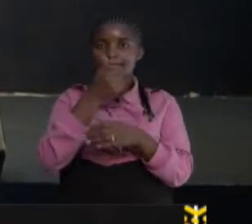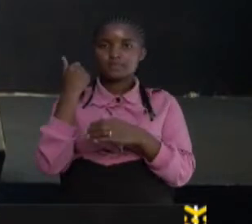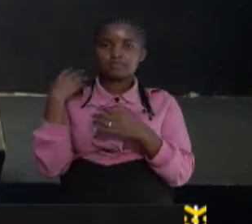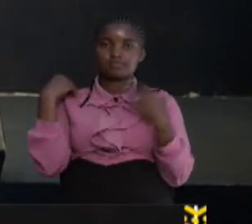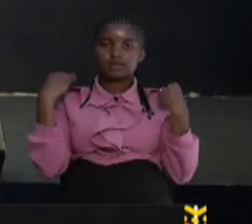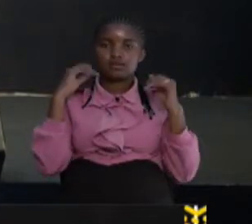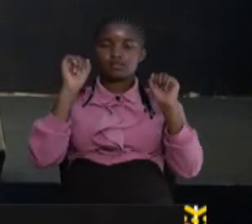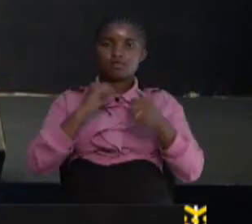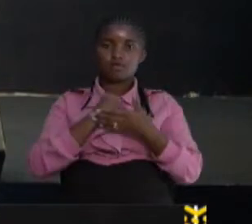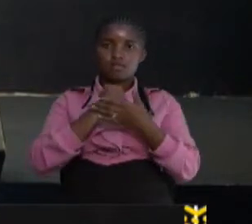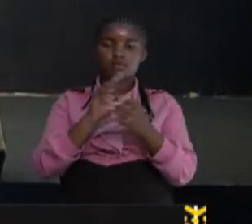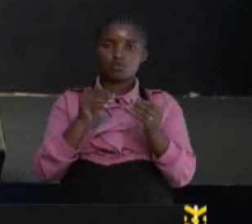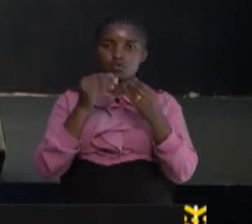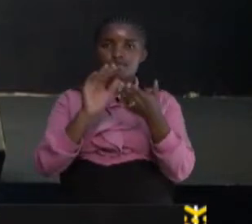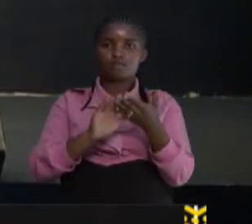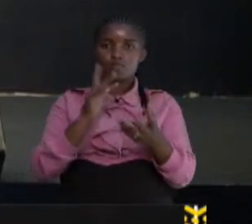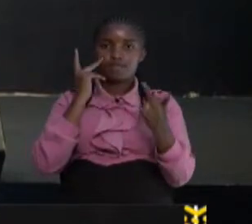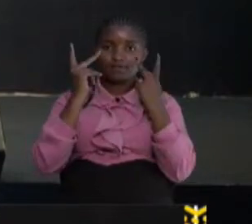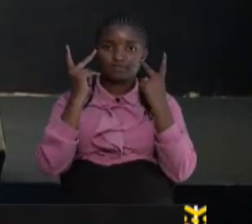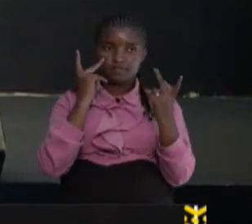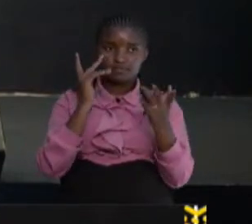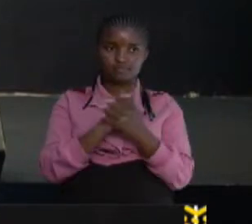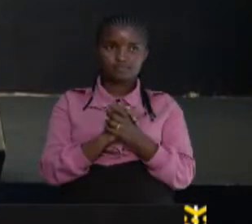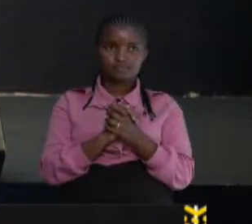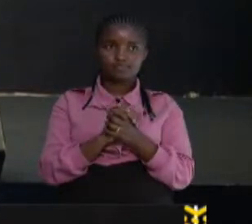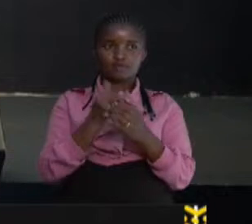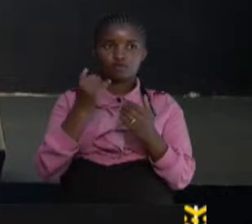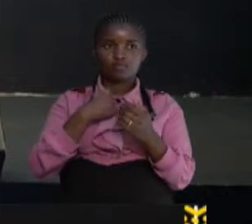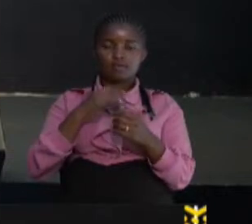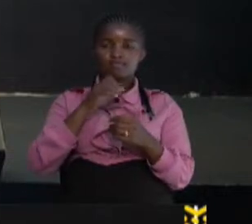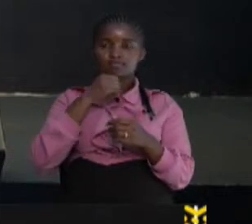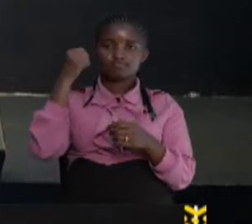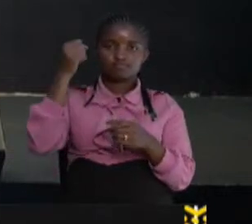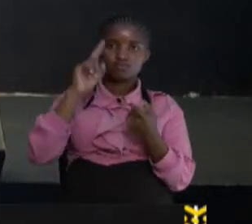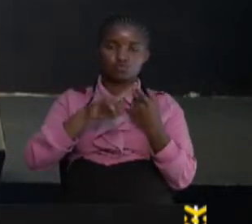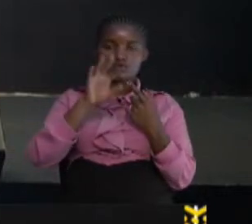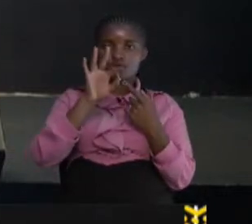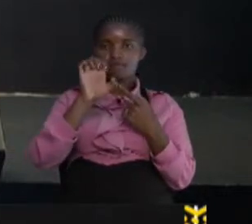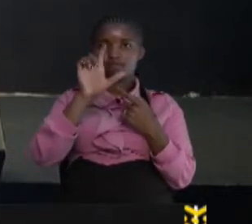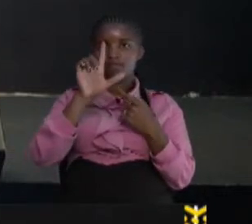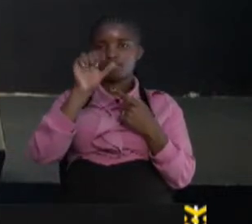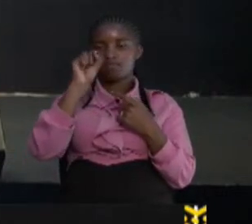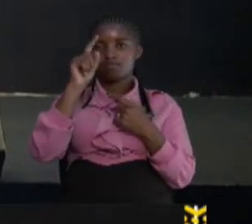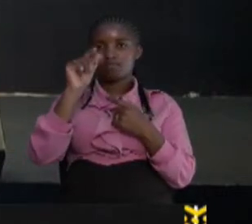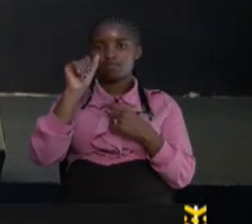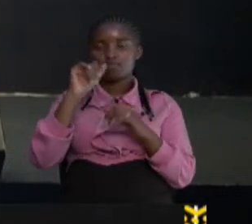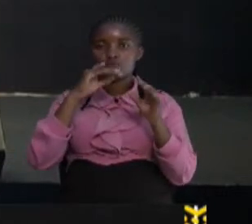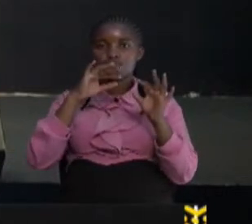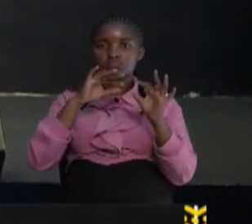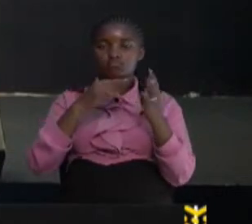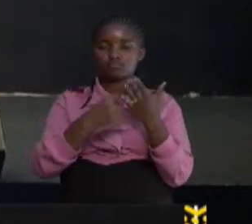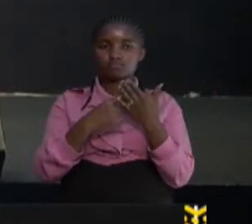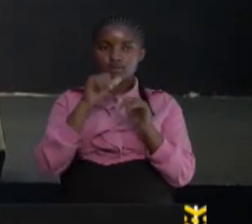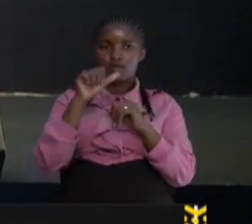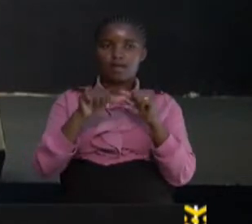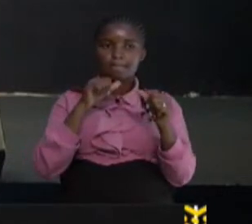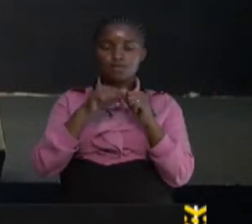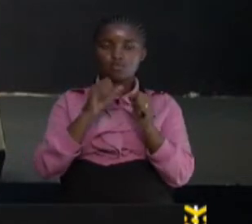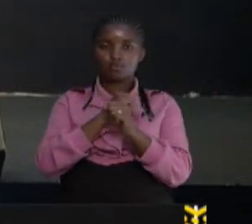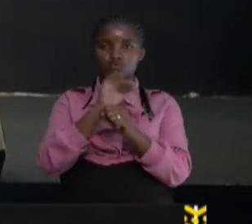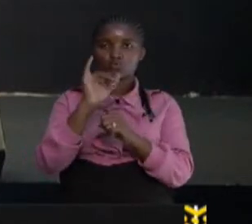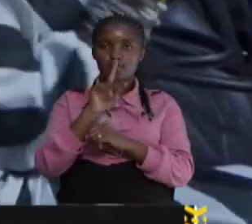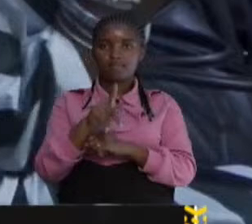practices would help give you more visibility. I'll be passing the baton back to Felicitas as she takes us on protecting your IP. Thank you very